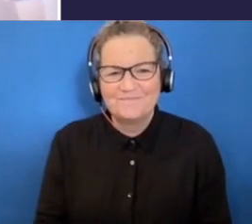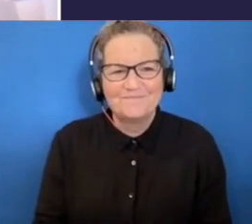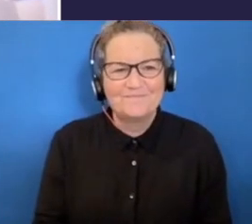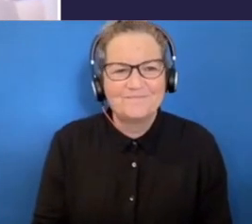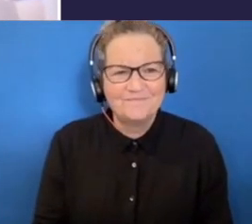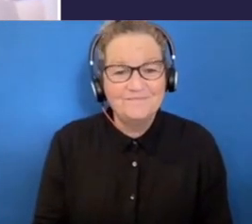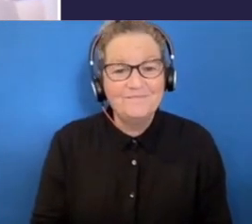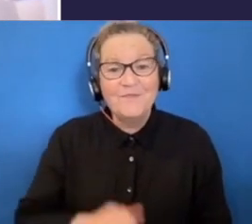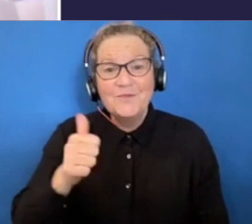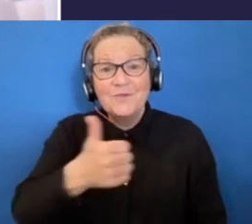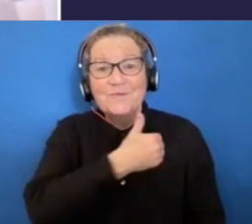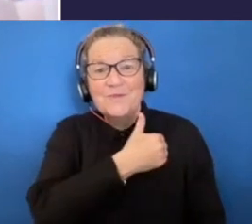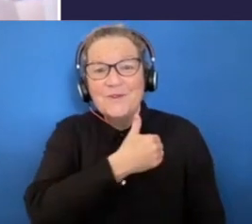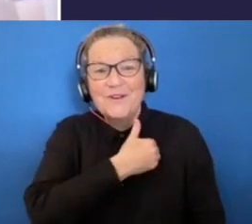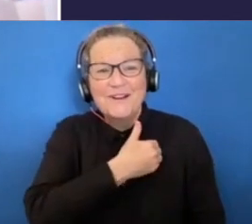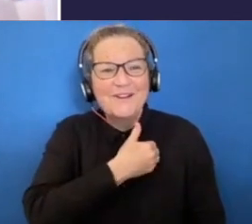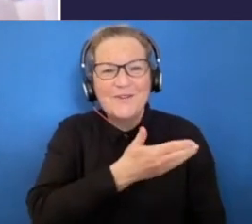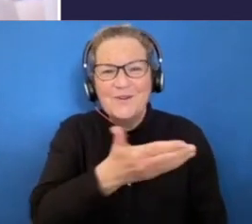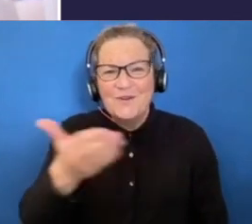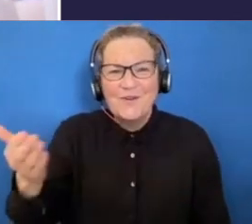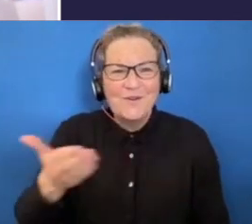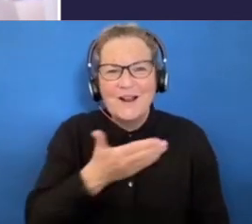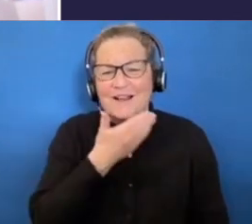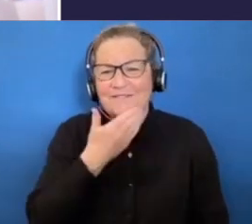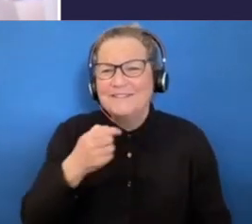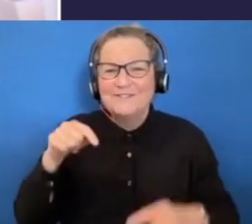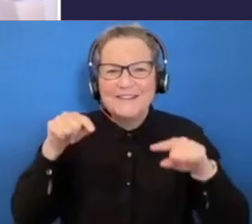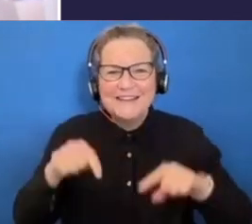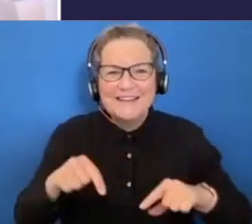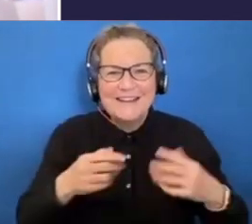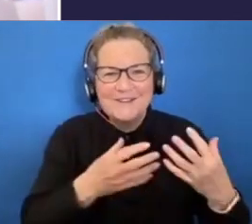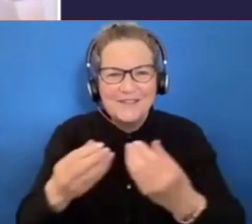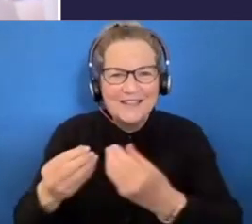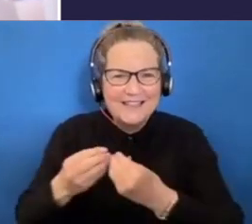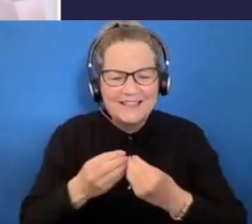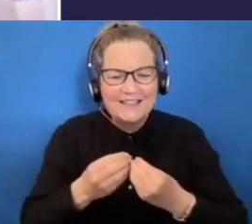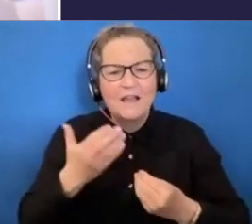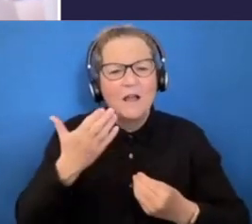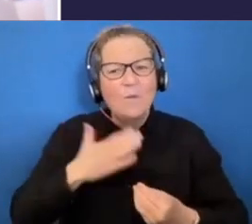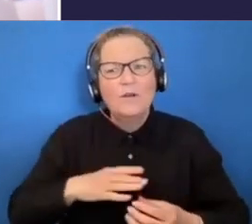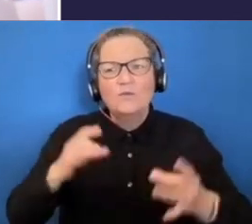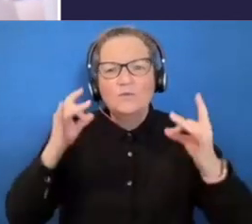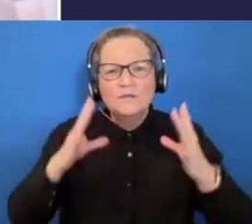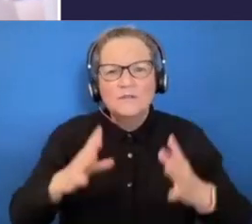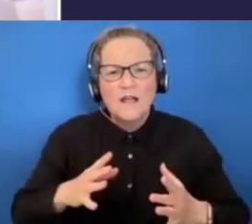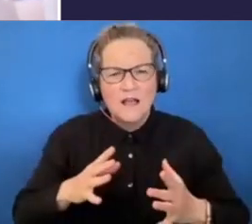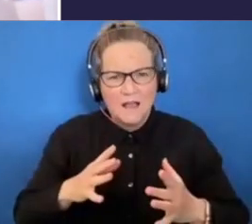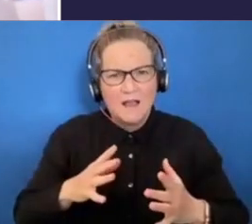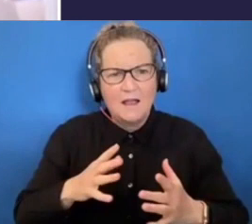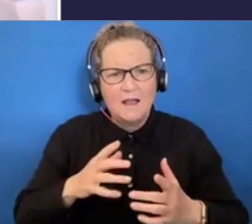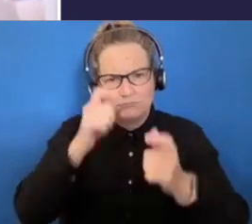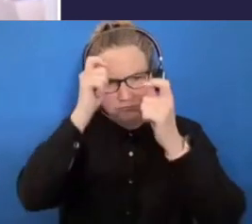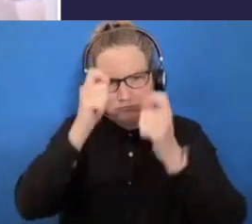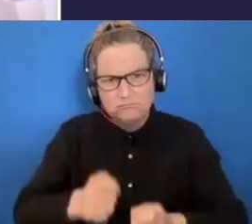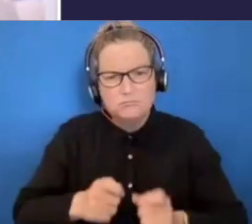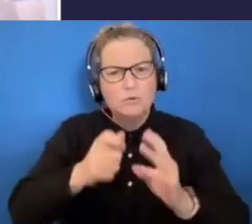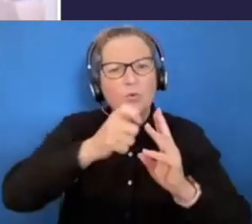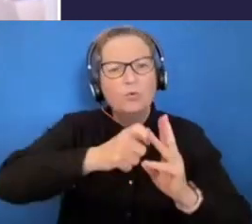Well, good morning, everybody. It's lovely to be here, and I begin today by acknowledging the Wurundjeri people whose